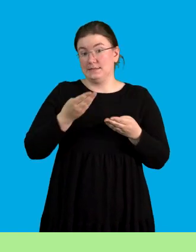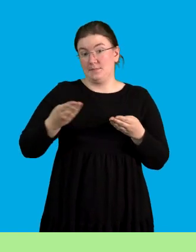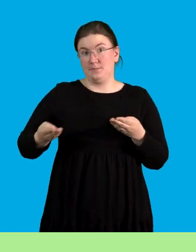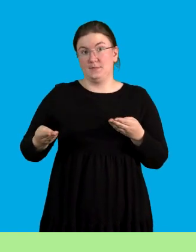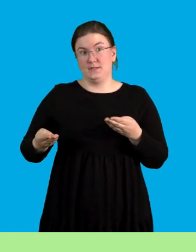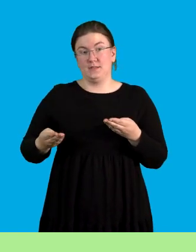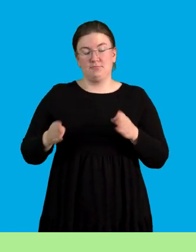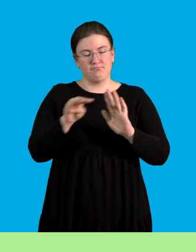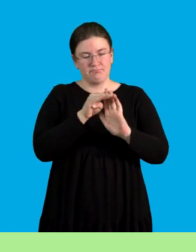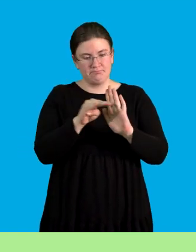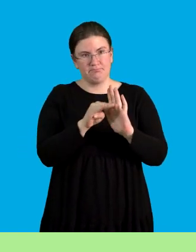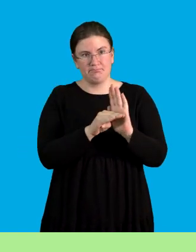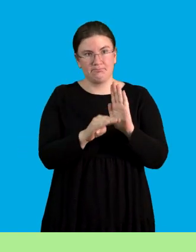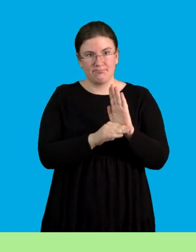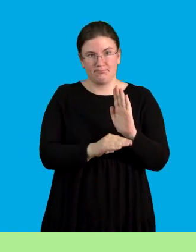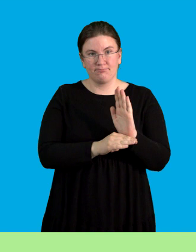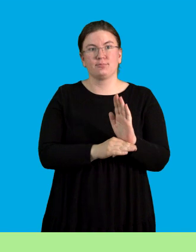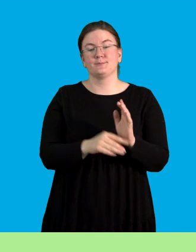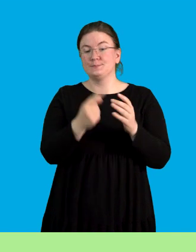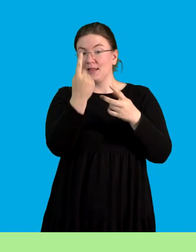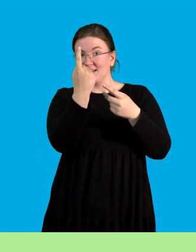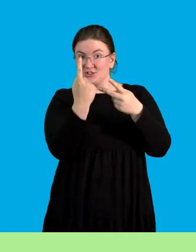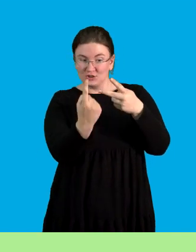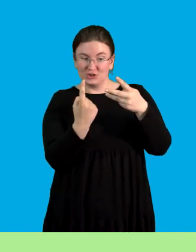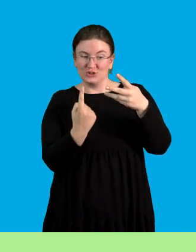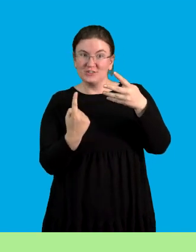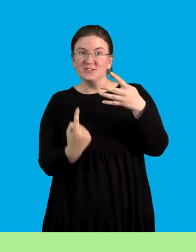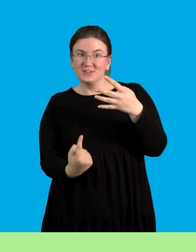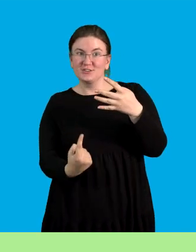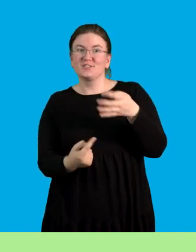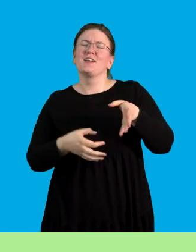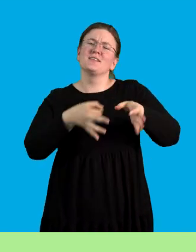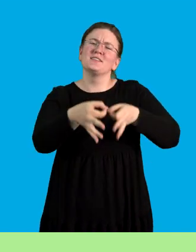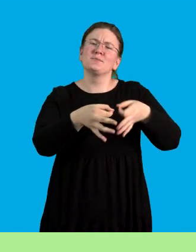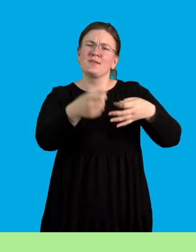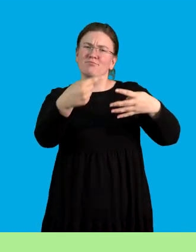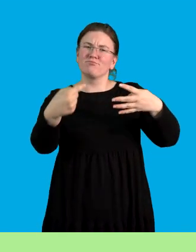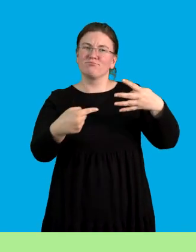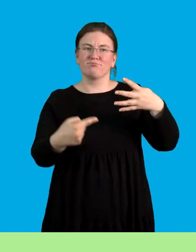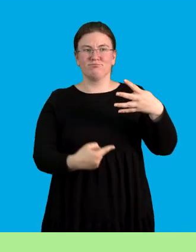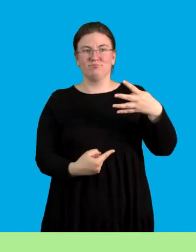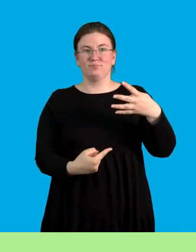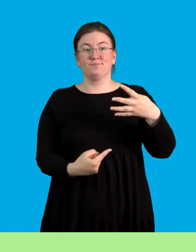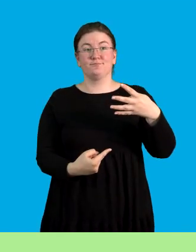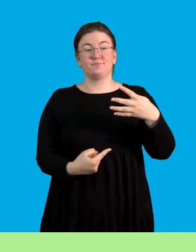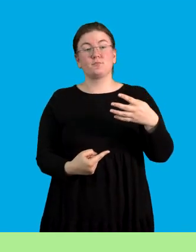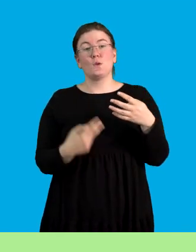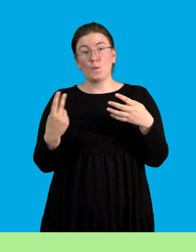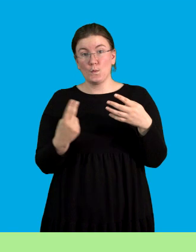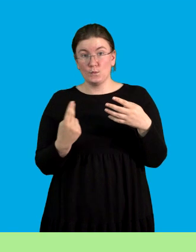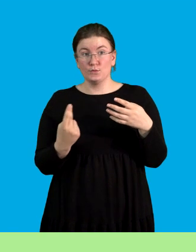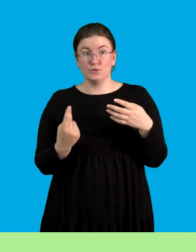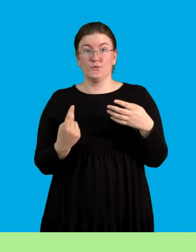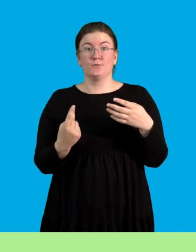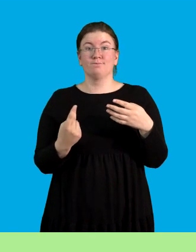describe each type of microorganism that you will be learning about in today's lesson, distinguish between the